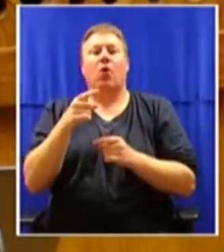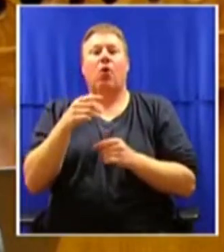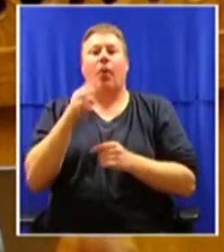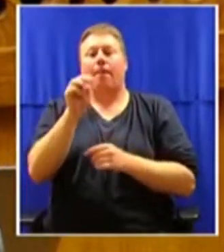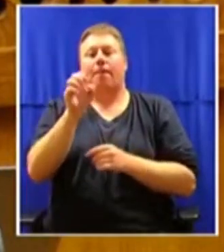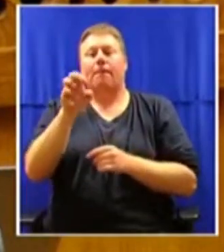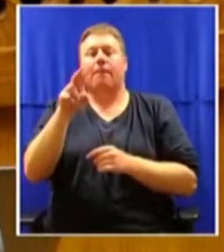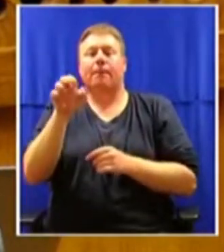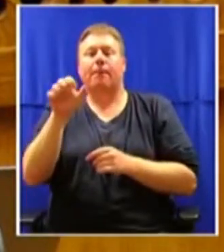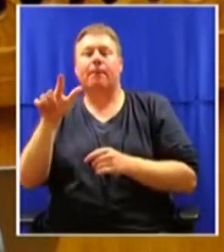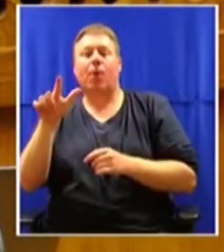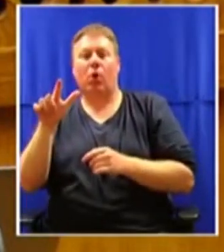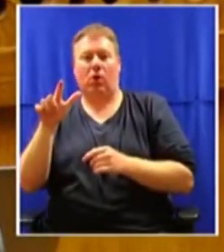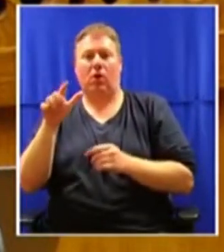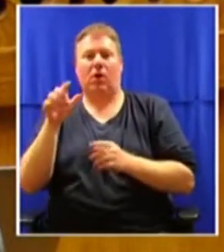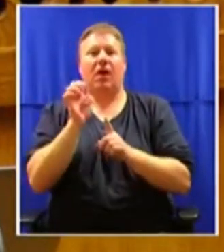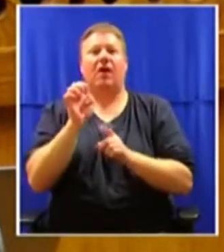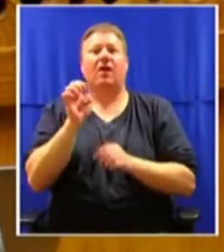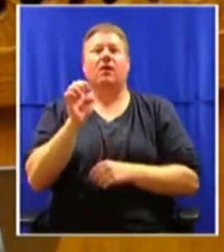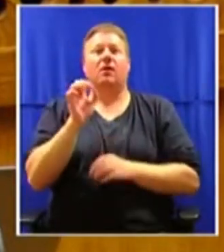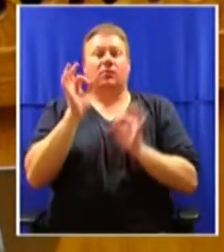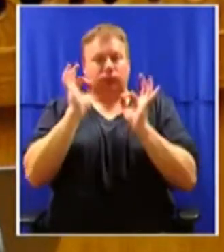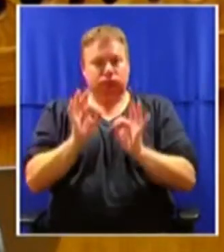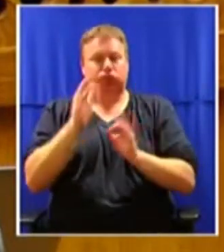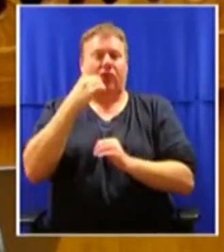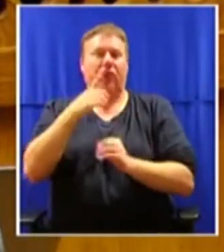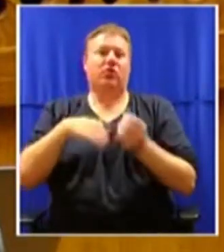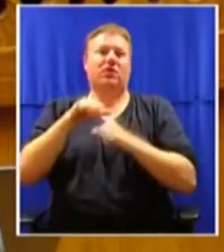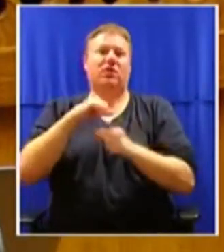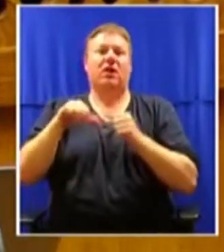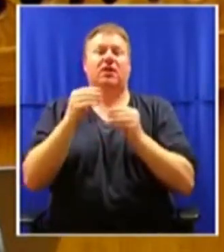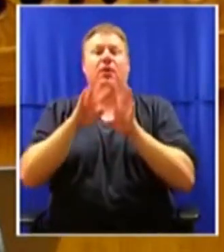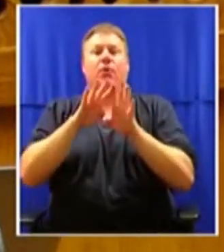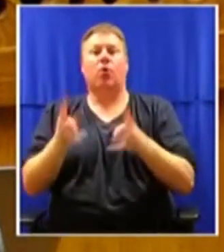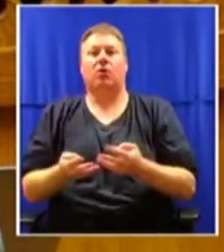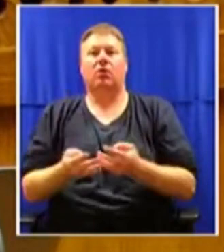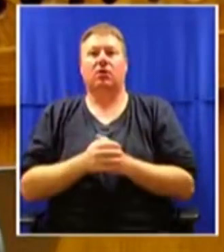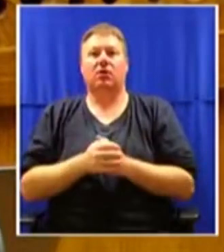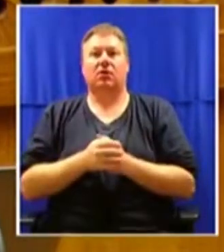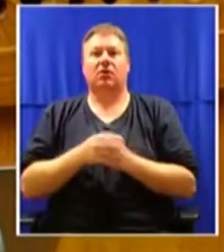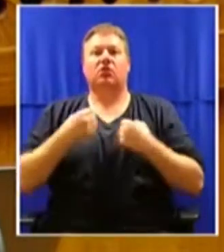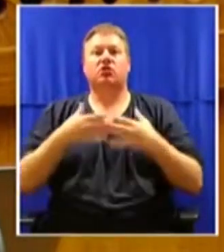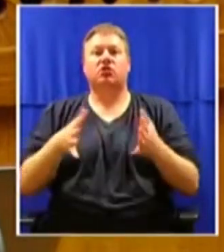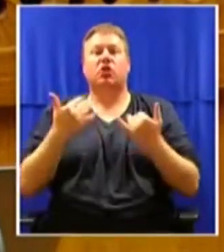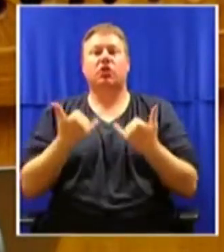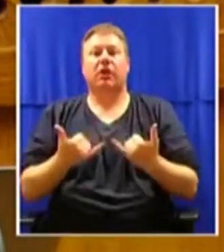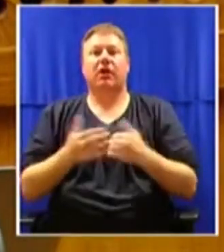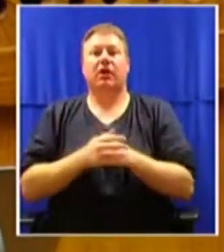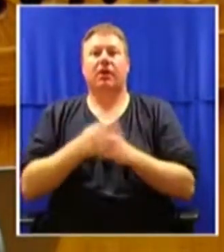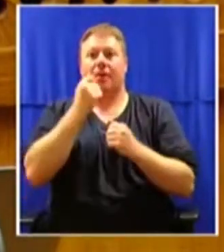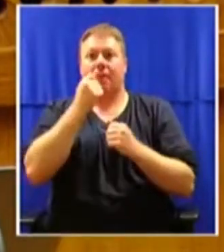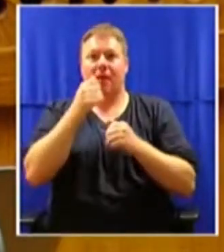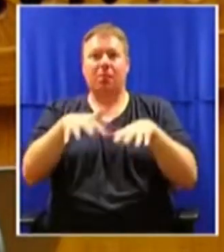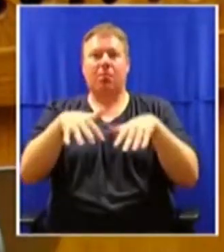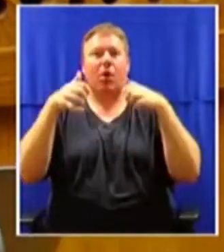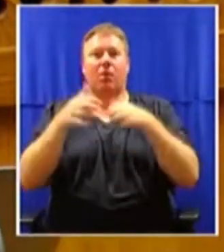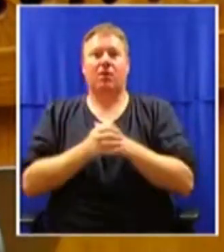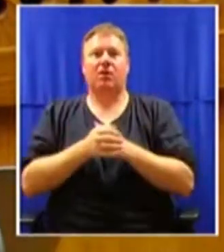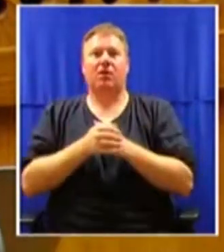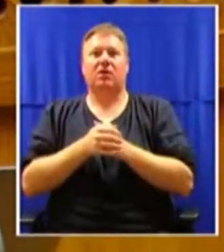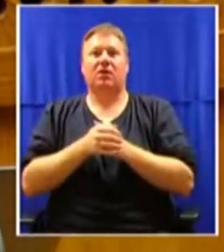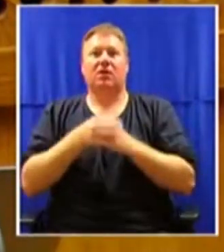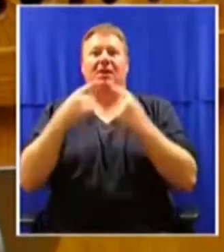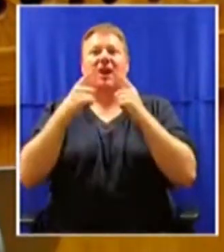women. It all starts with us today, as men in this parliament, by declaring 365 days